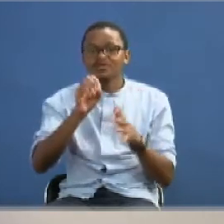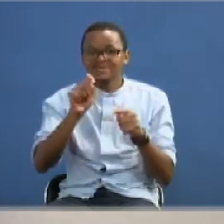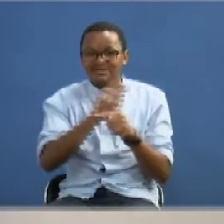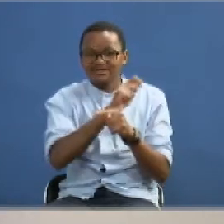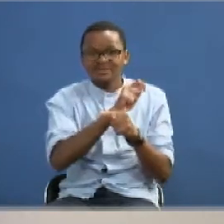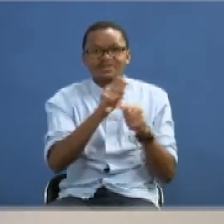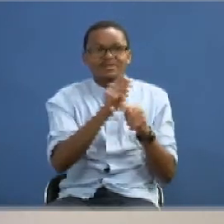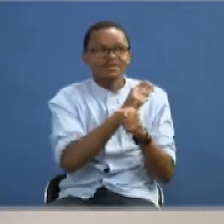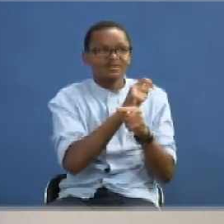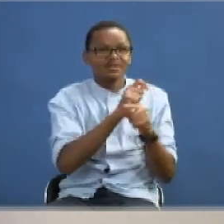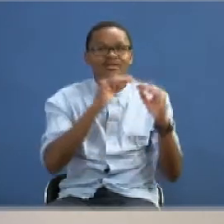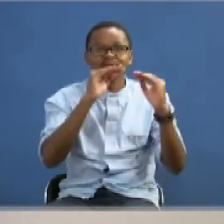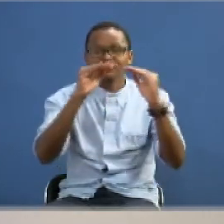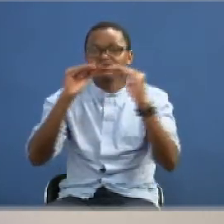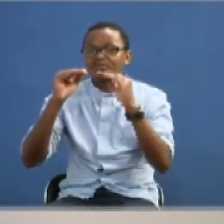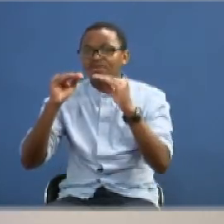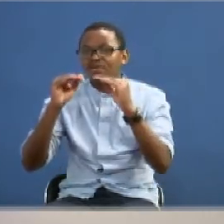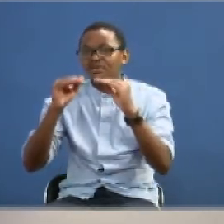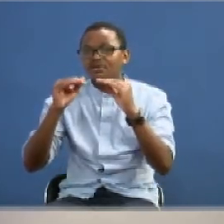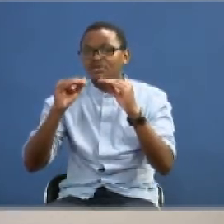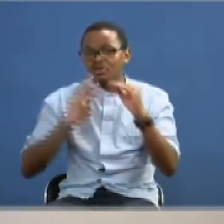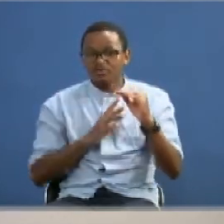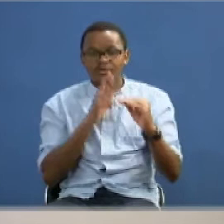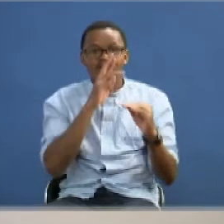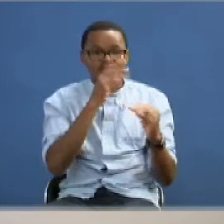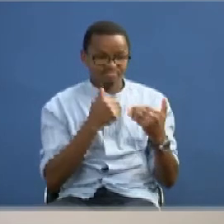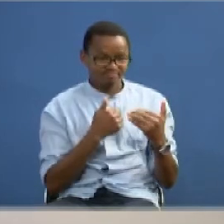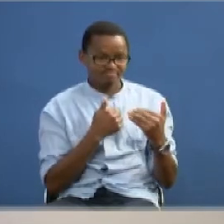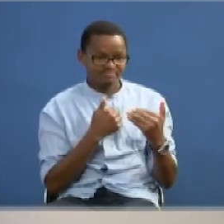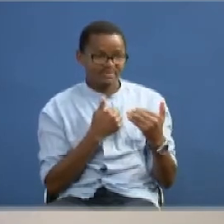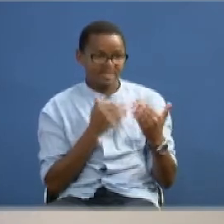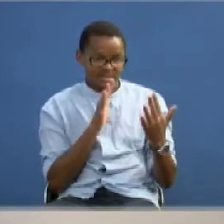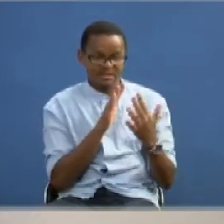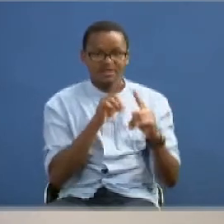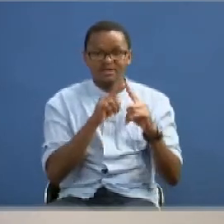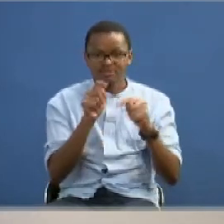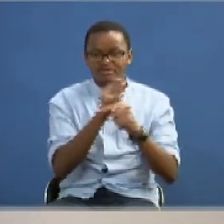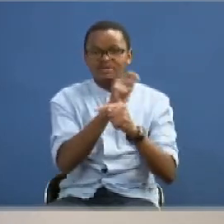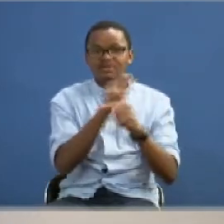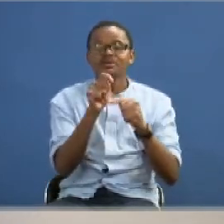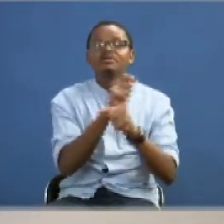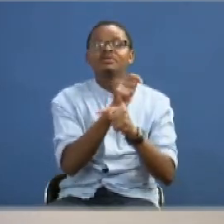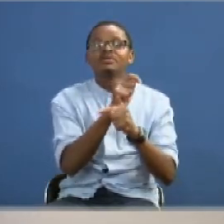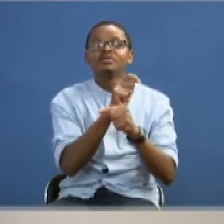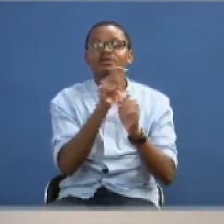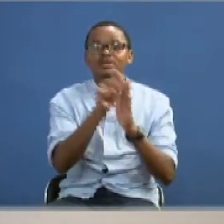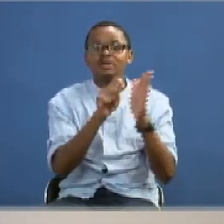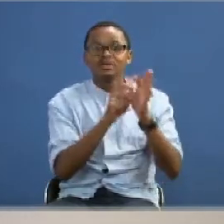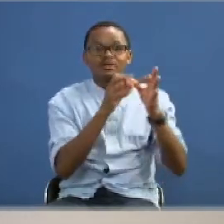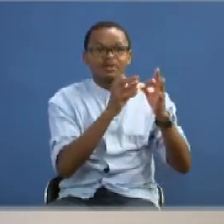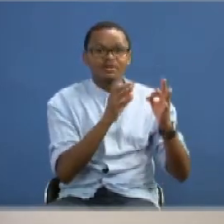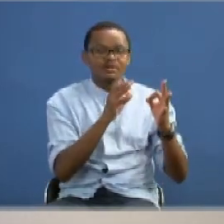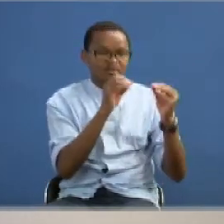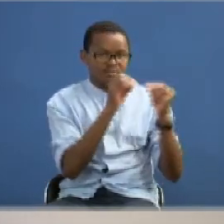train and sensitize. And as a matter of fact, we have reached out to training in terms of